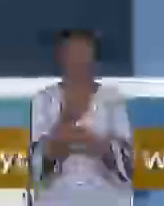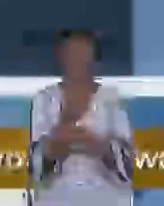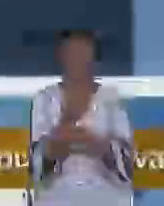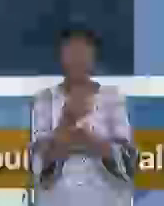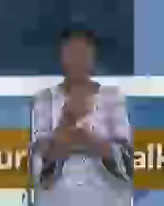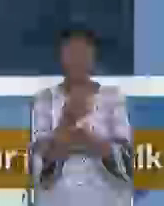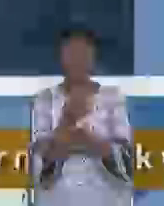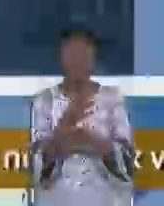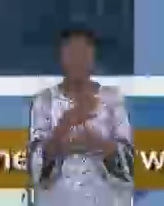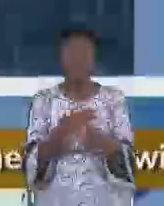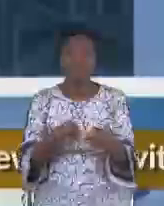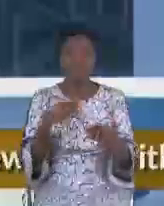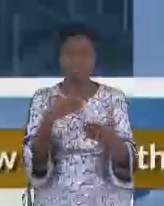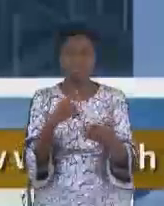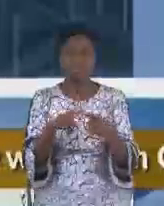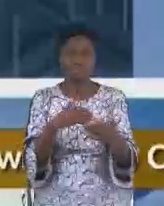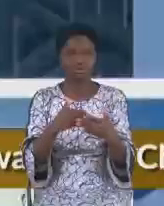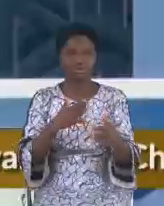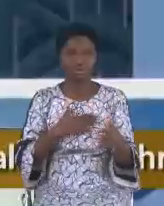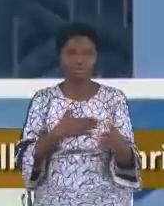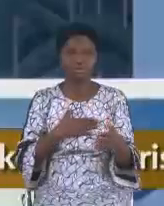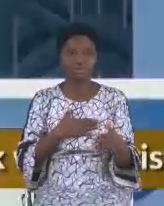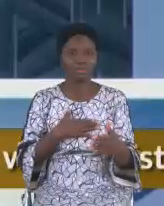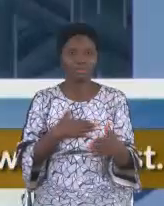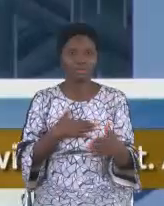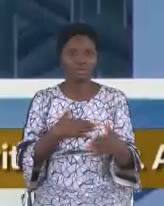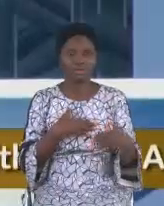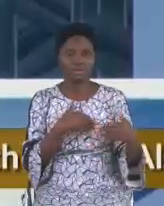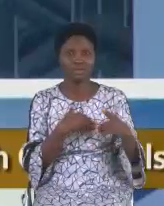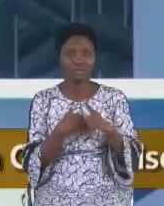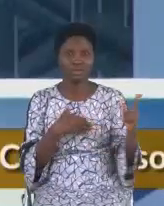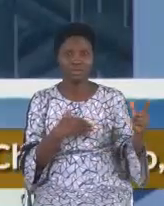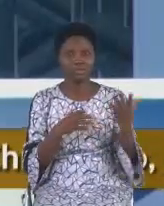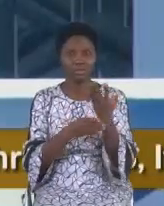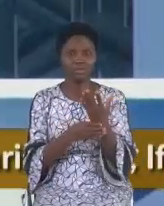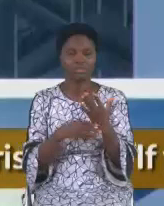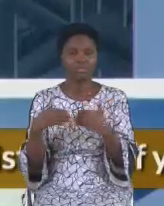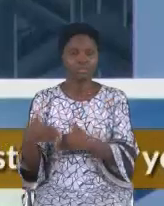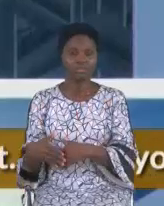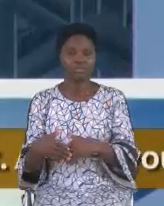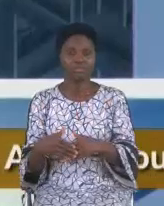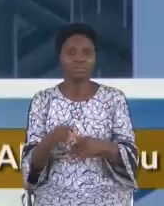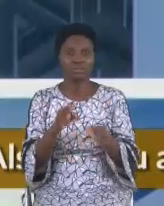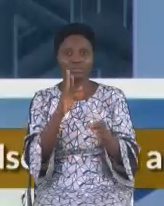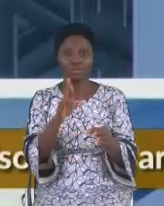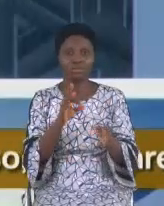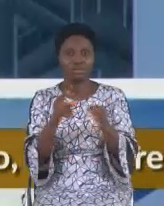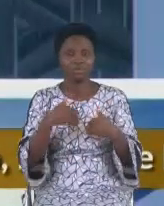left-hand side behind the choir, if you are done there, wave your hand also.